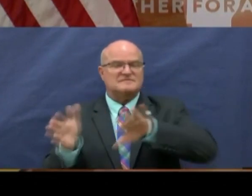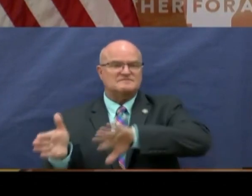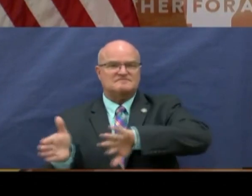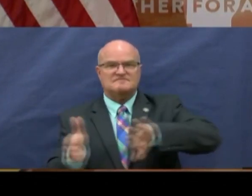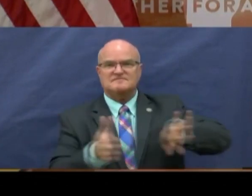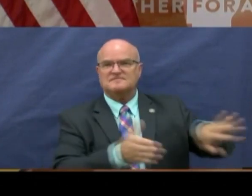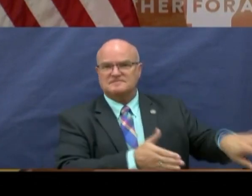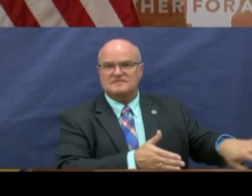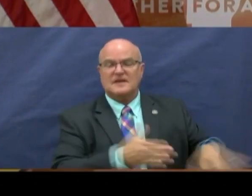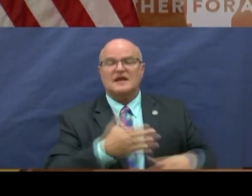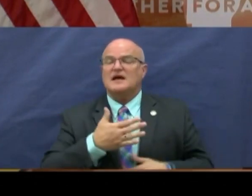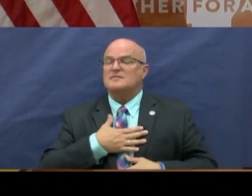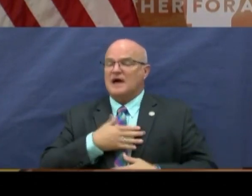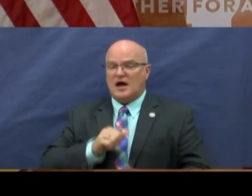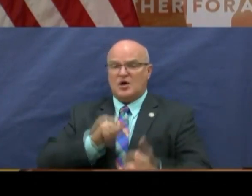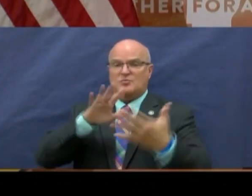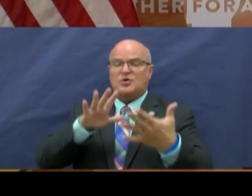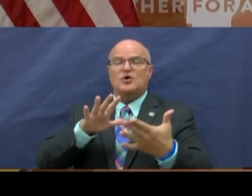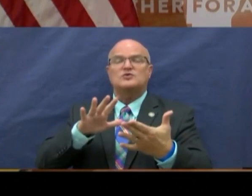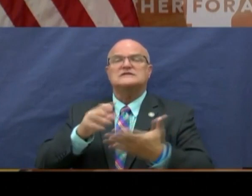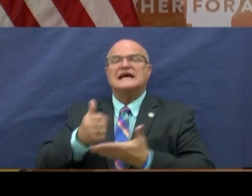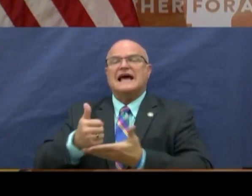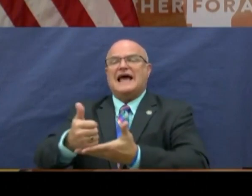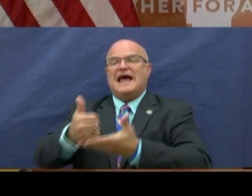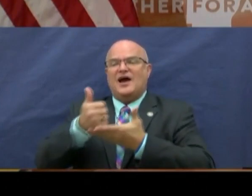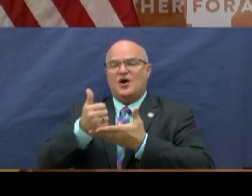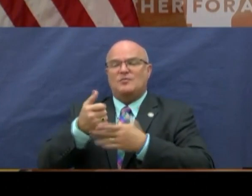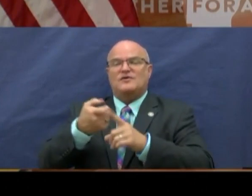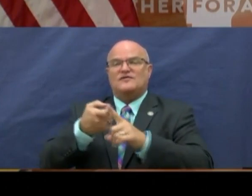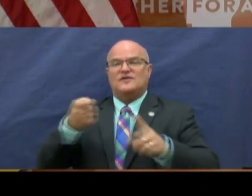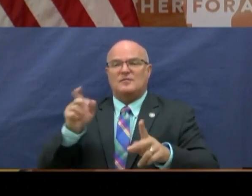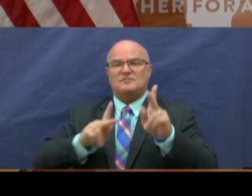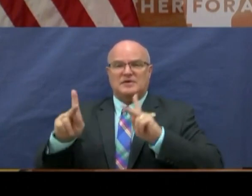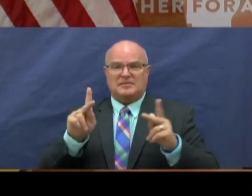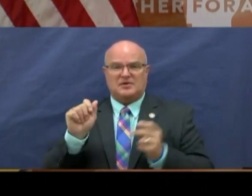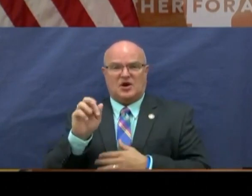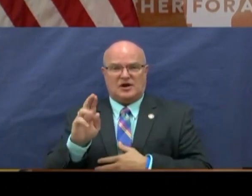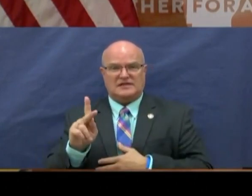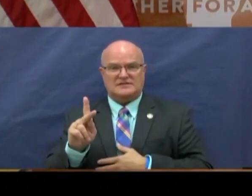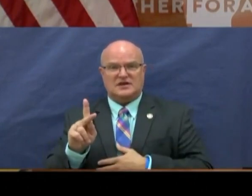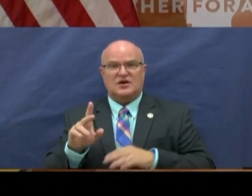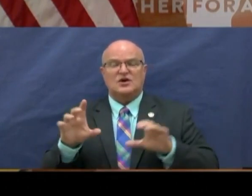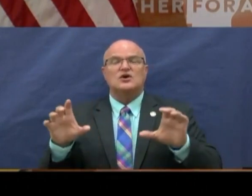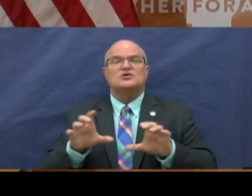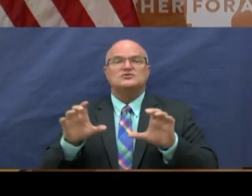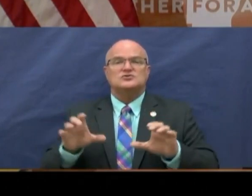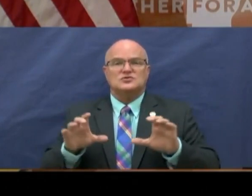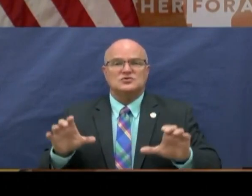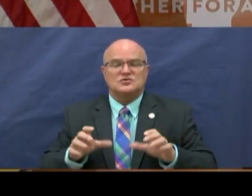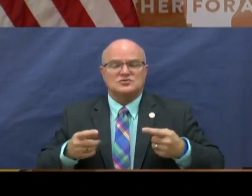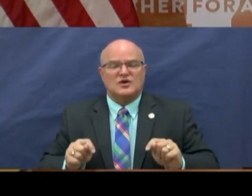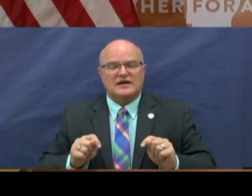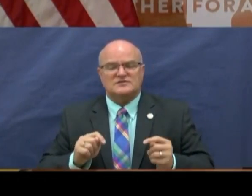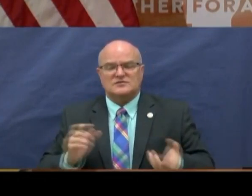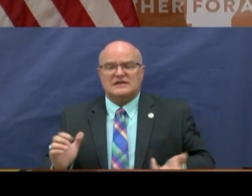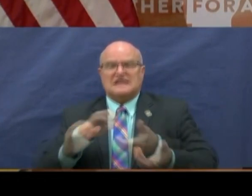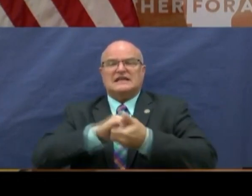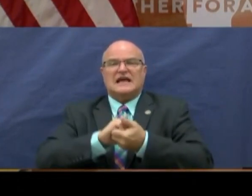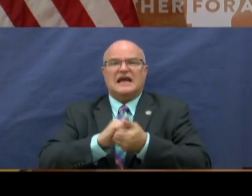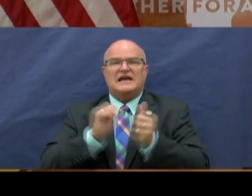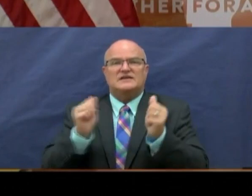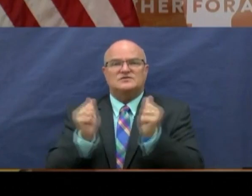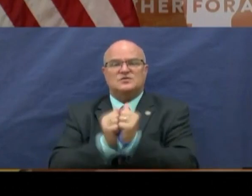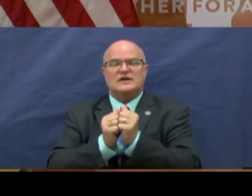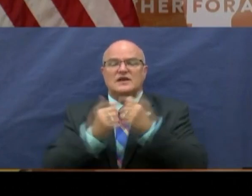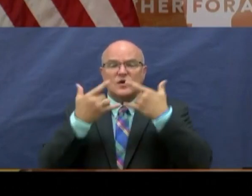take, and that's where I asked for the help of Arkansans. And we do actively try to engage in